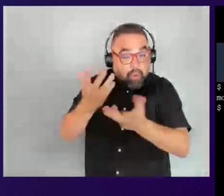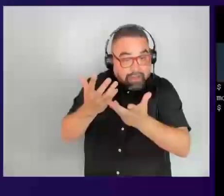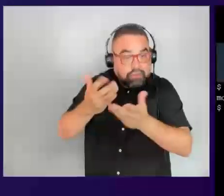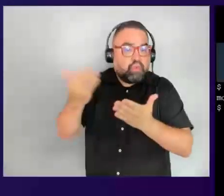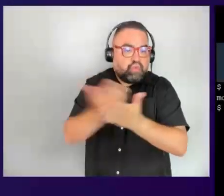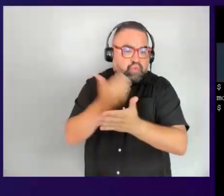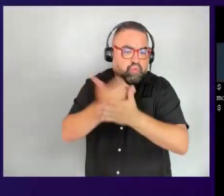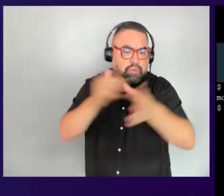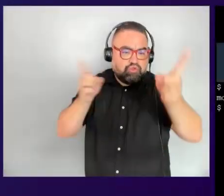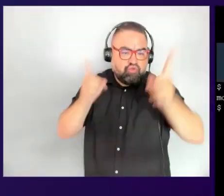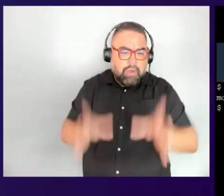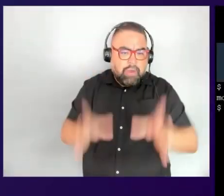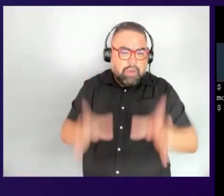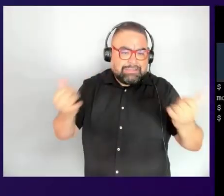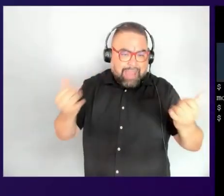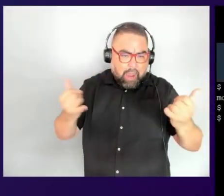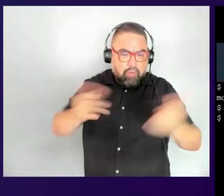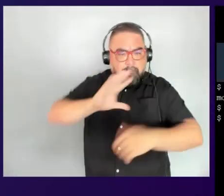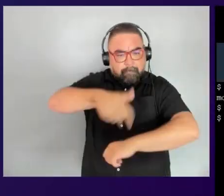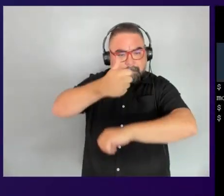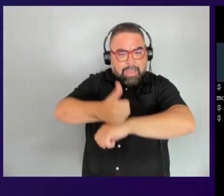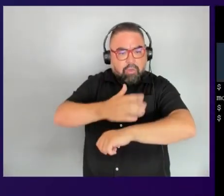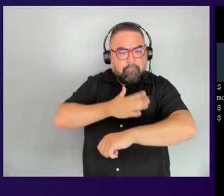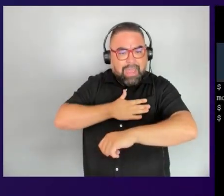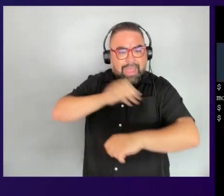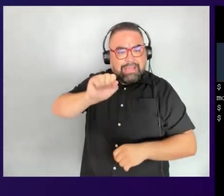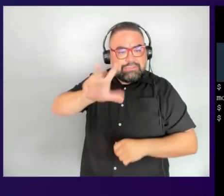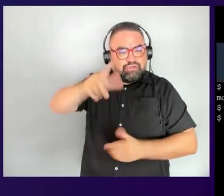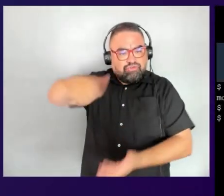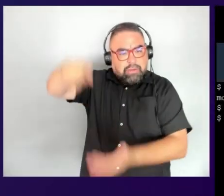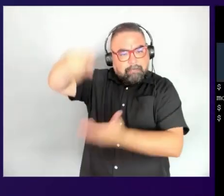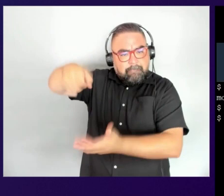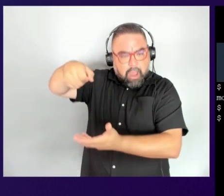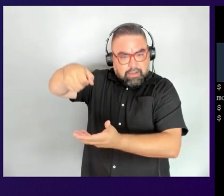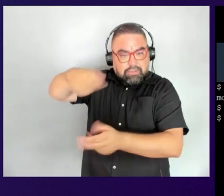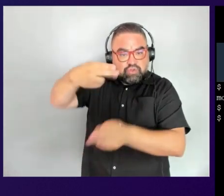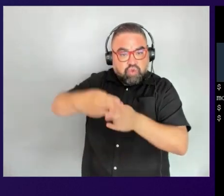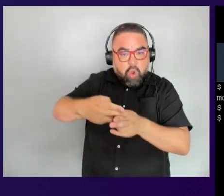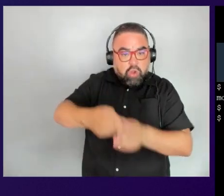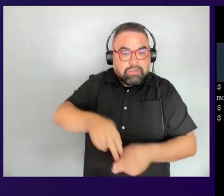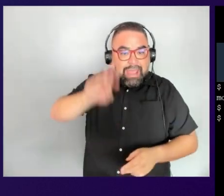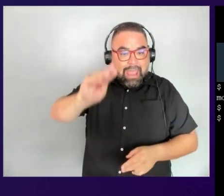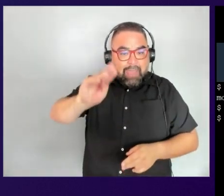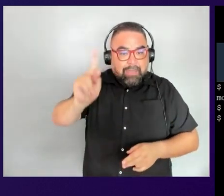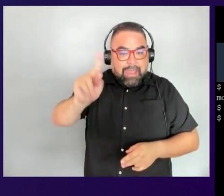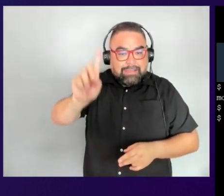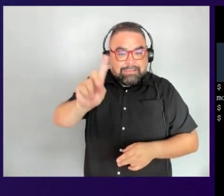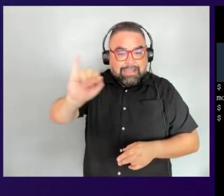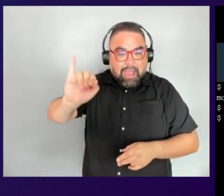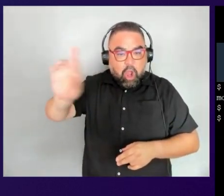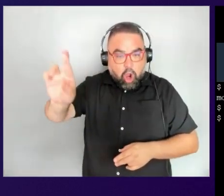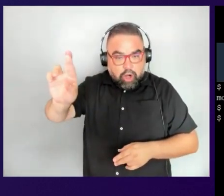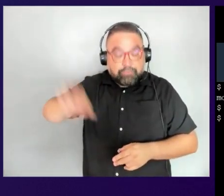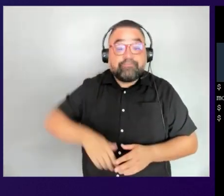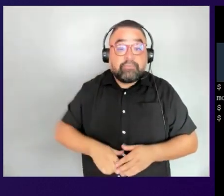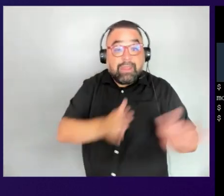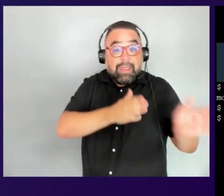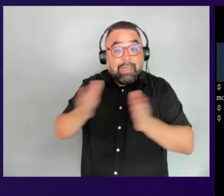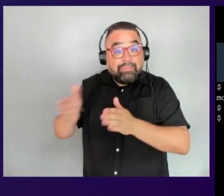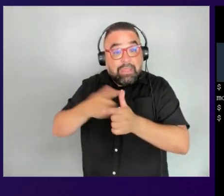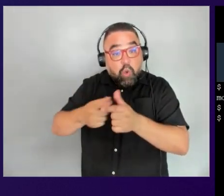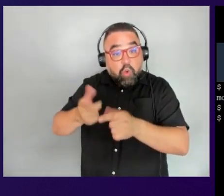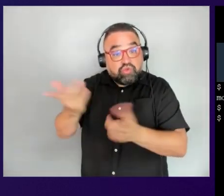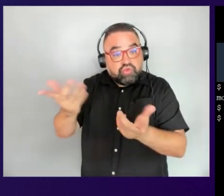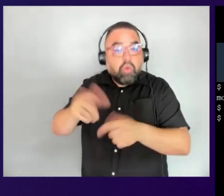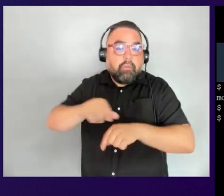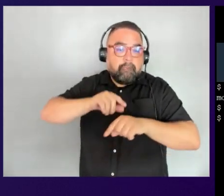directory where I'm going to mount my S3 bucket. Just calling it mntdir. Next, I'm going to run the mount command